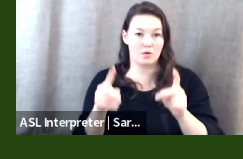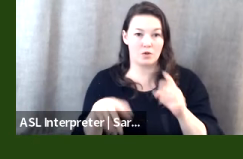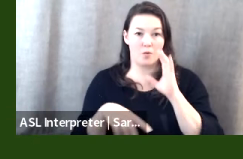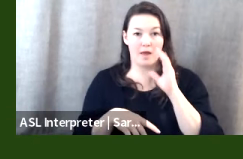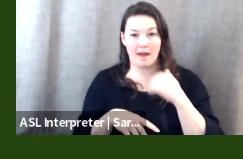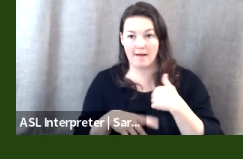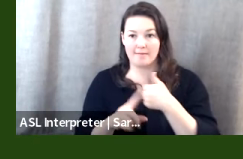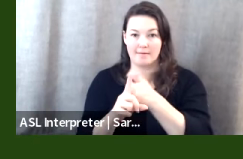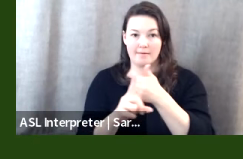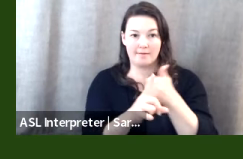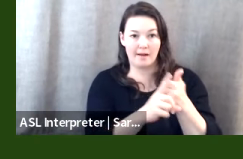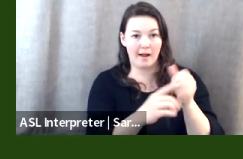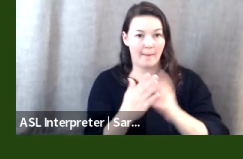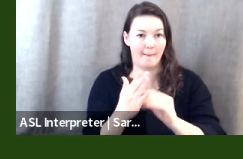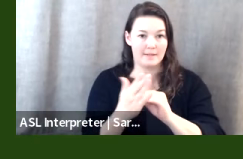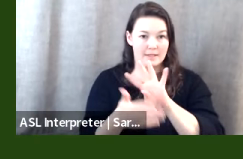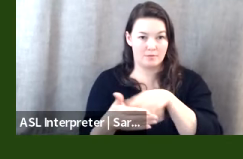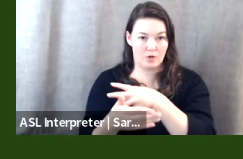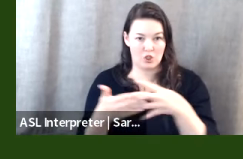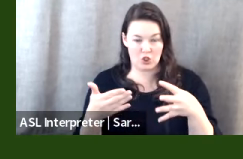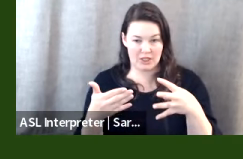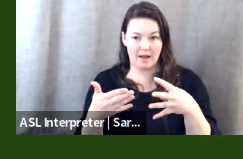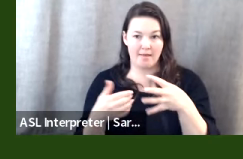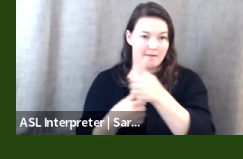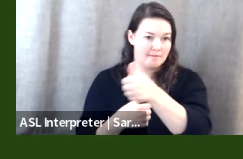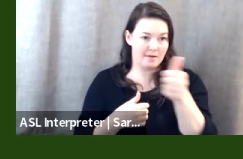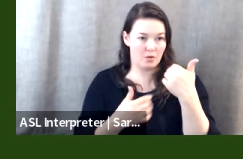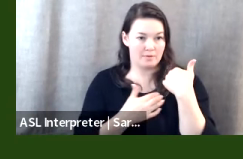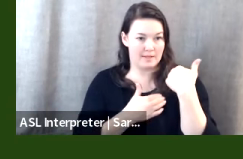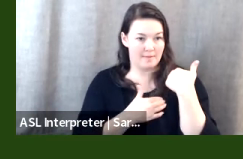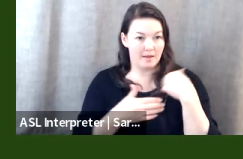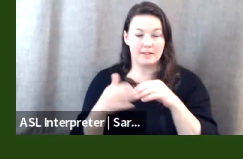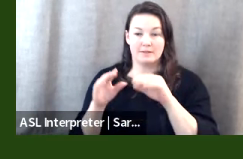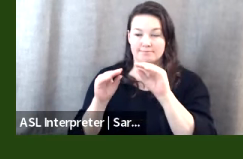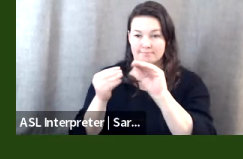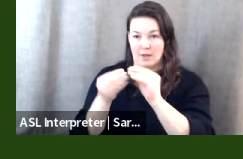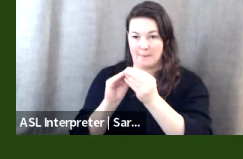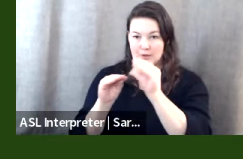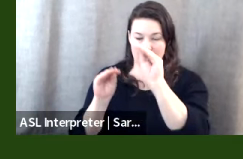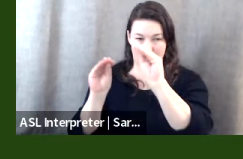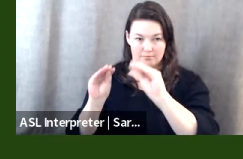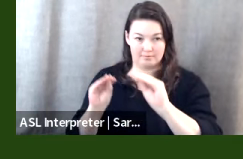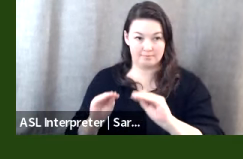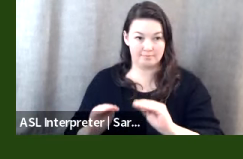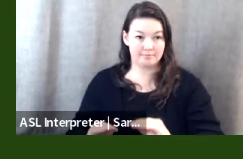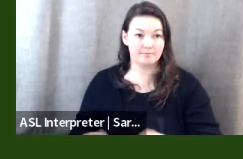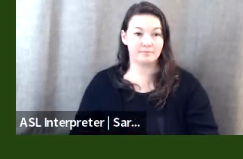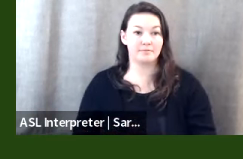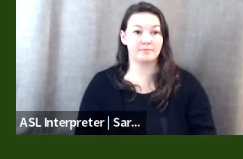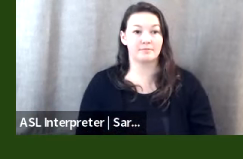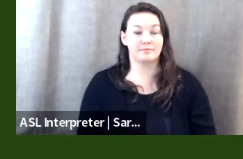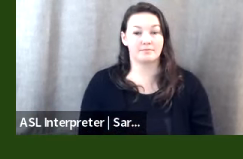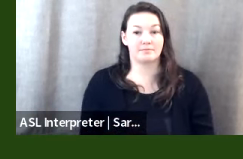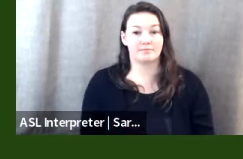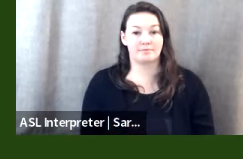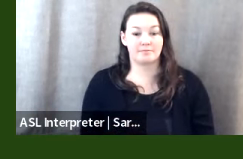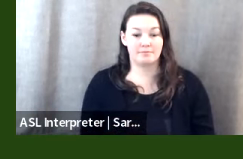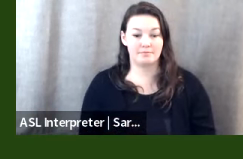thing. Entonces tendrá una semana para categorizar o poner un rango, una enumeración en